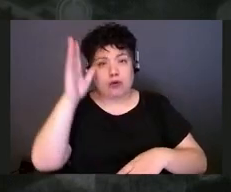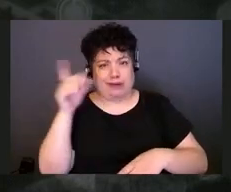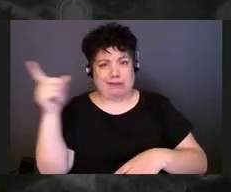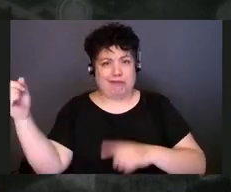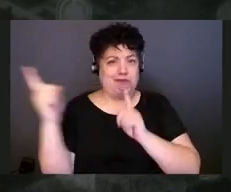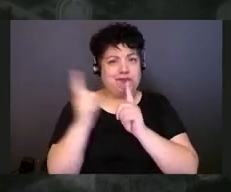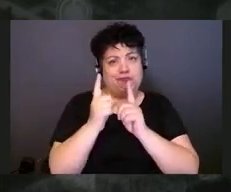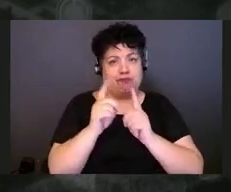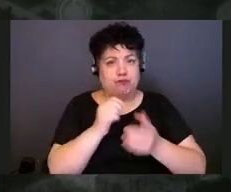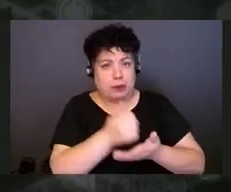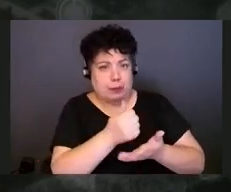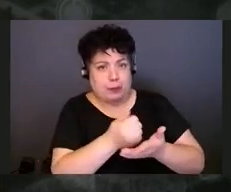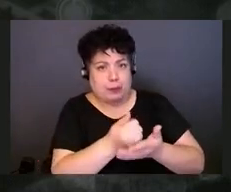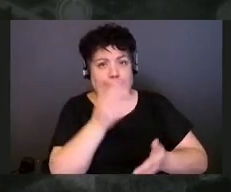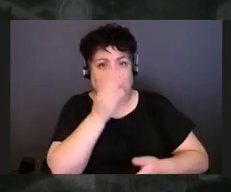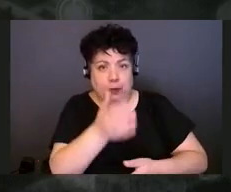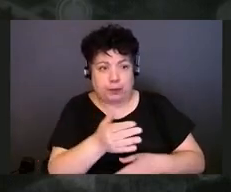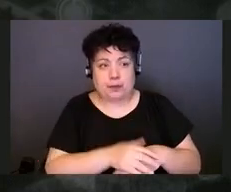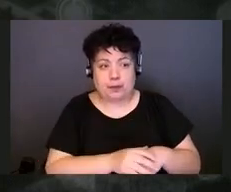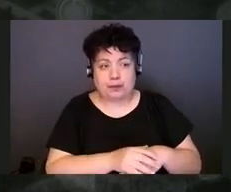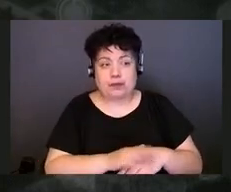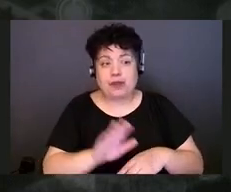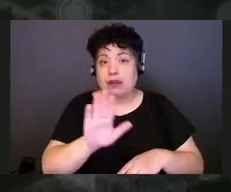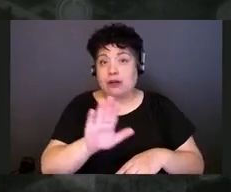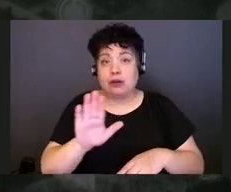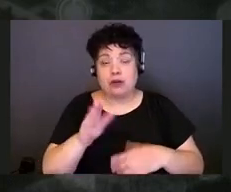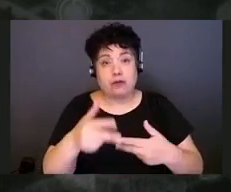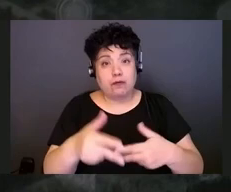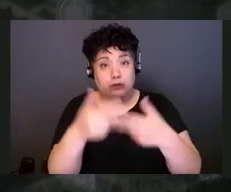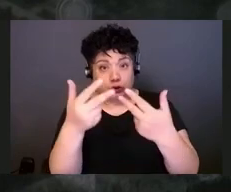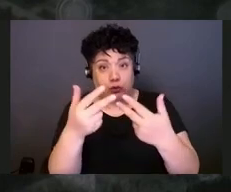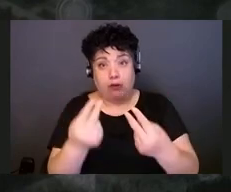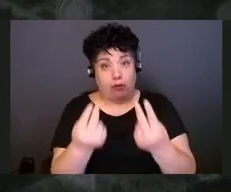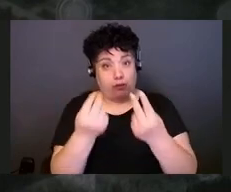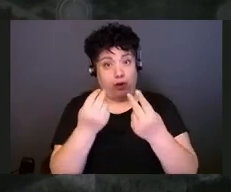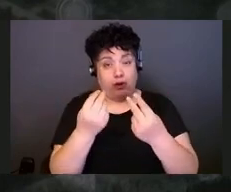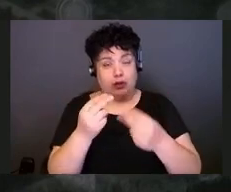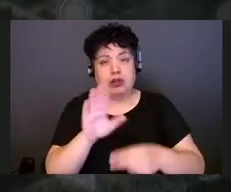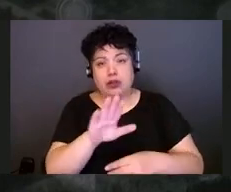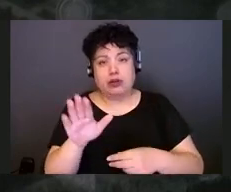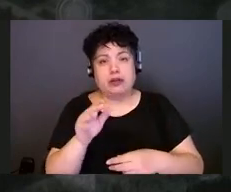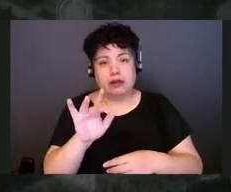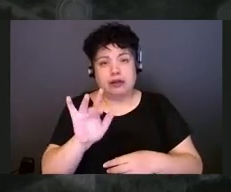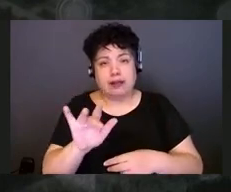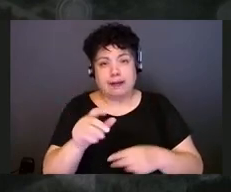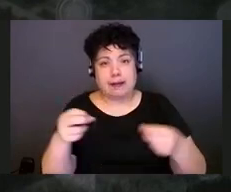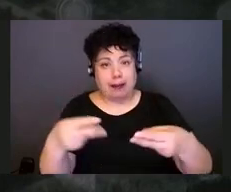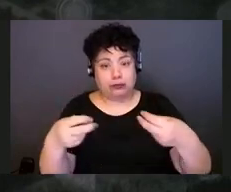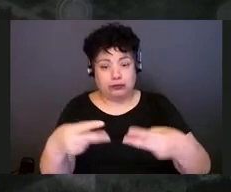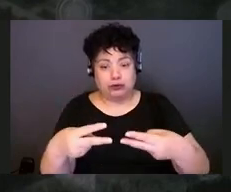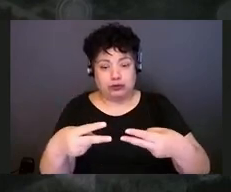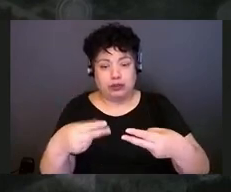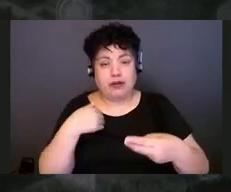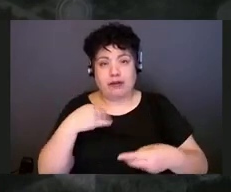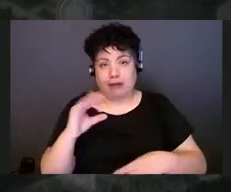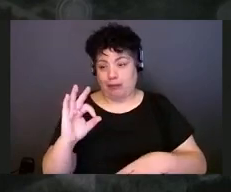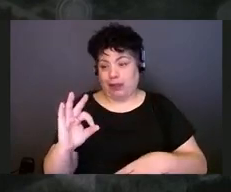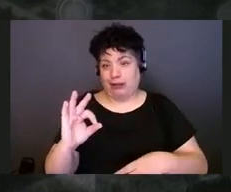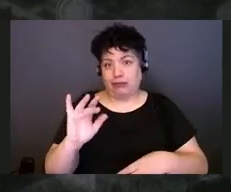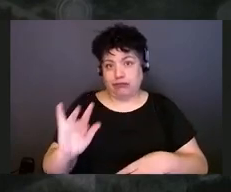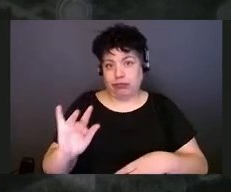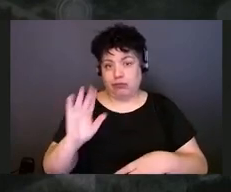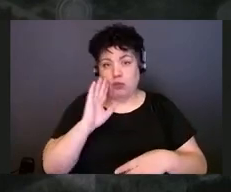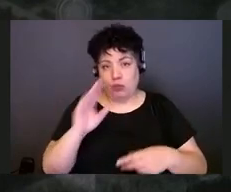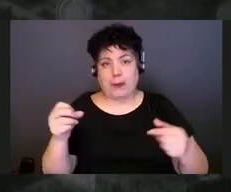you. For those of you joining us virtually, you can click on the closed captioning button to enable